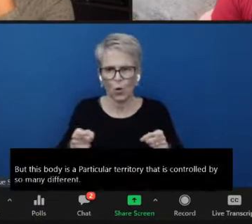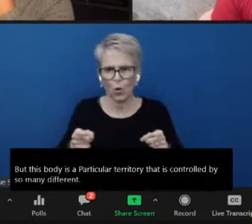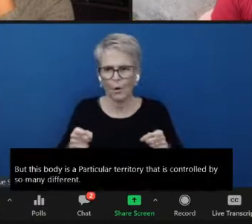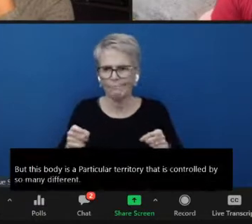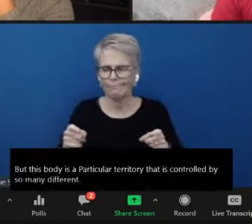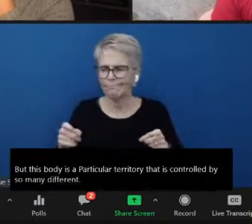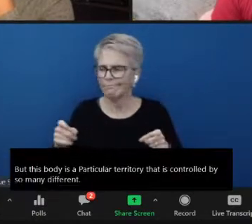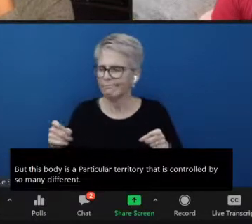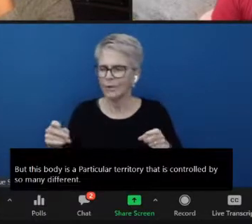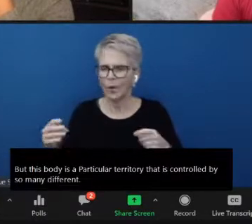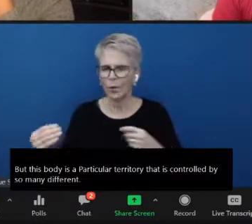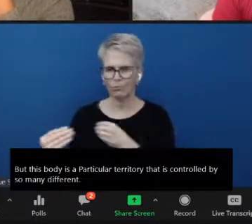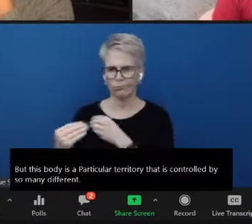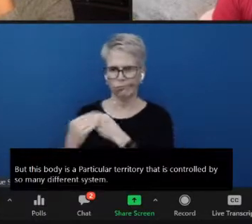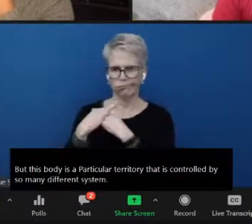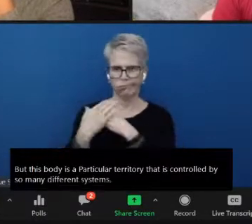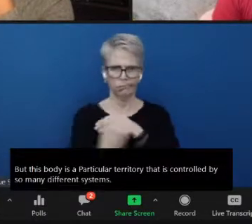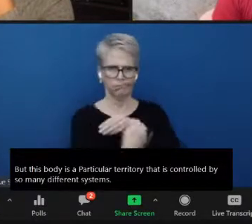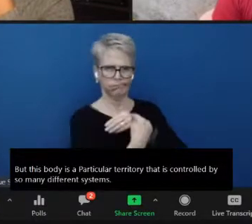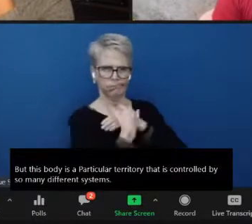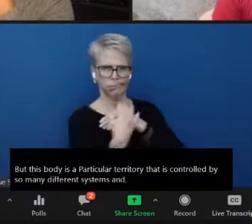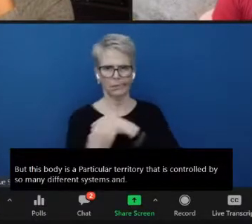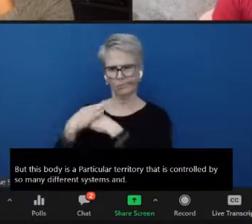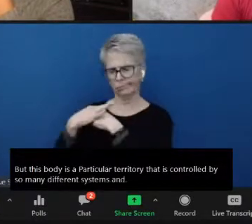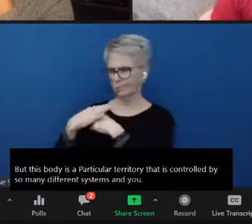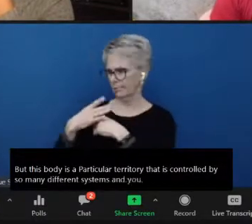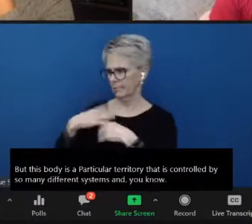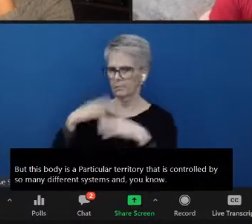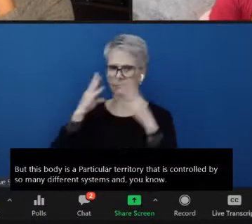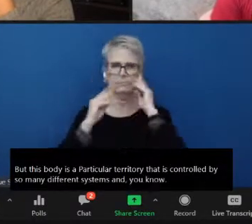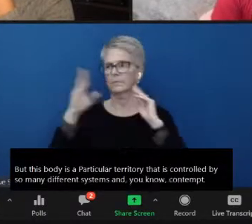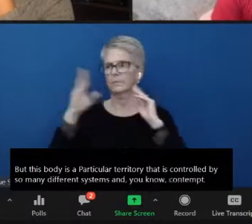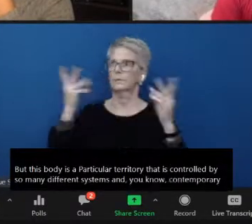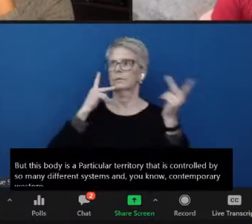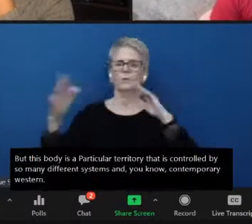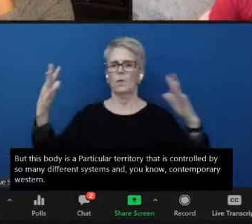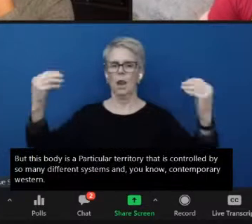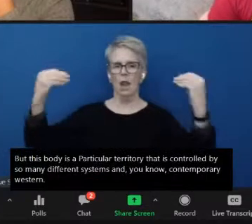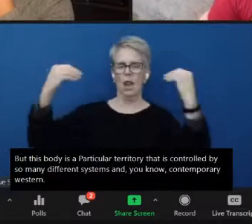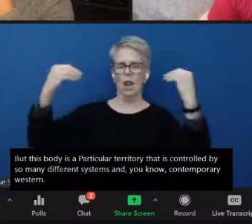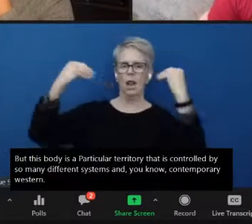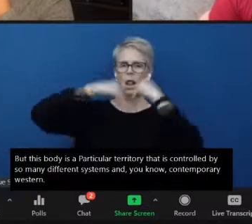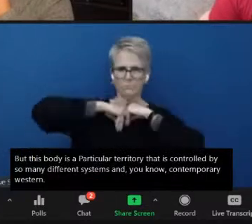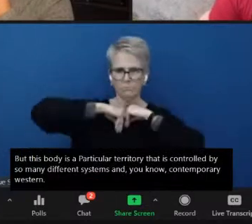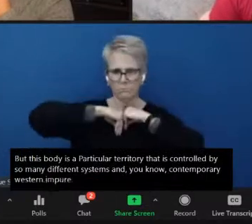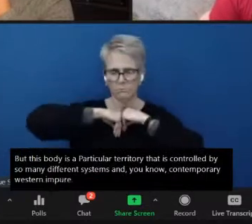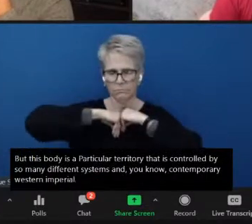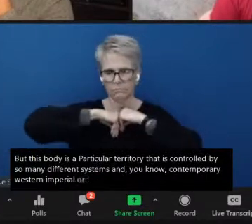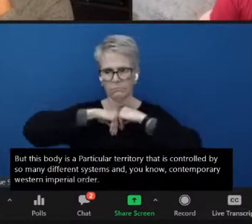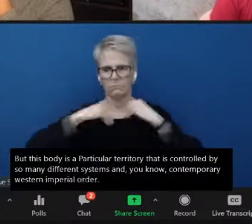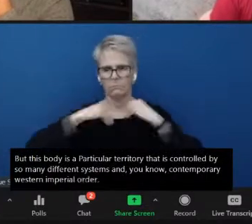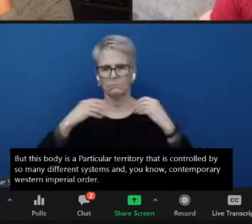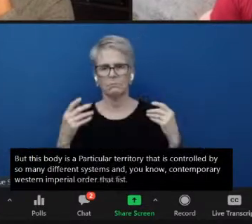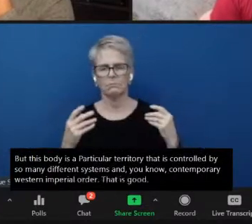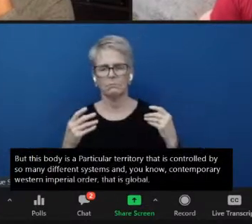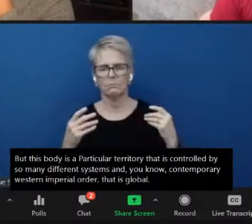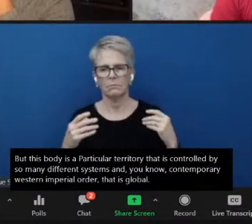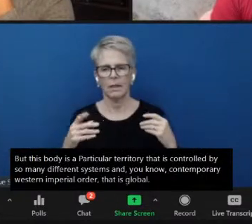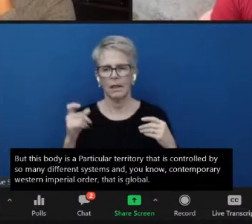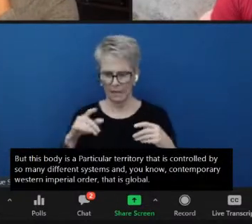different systems in contemporary Western imperial order that is